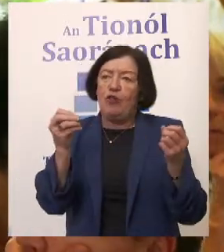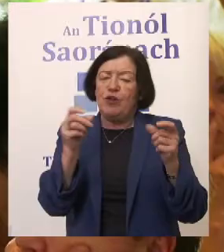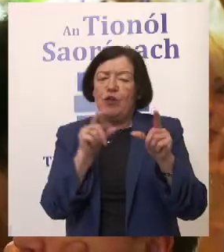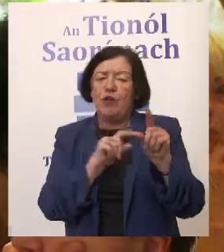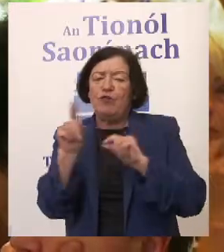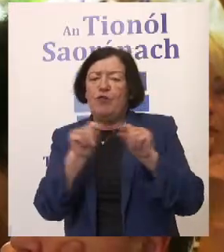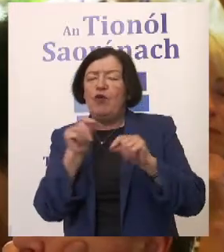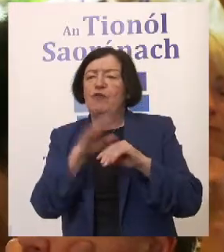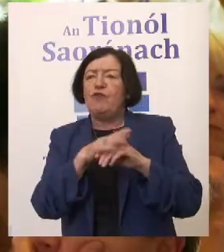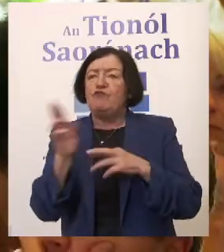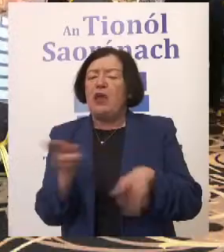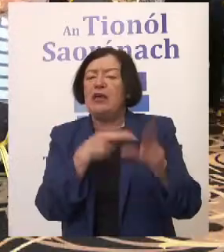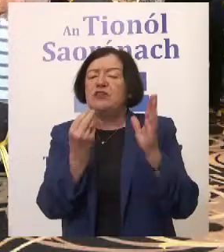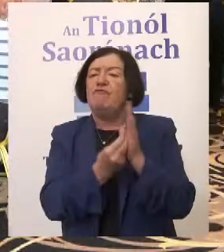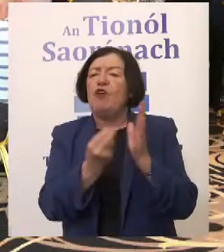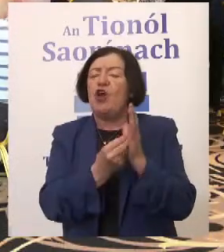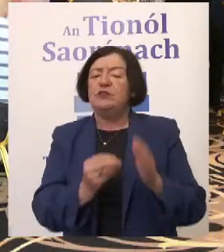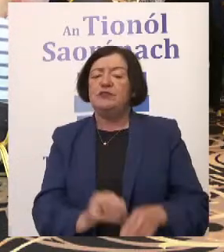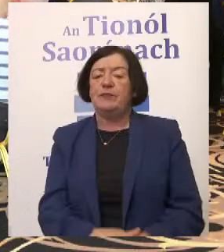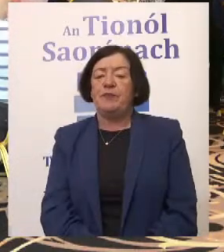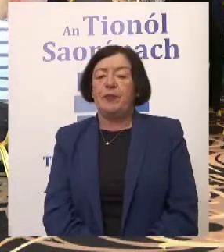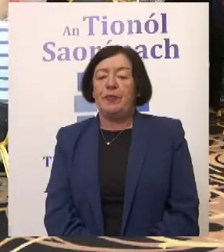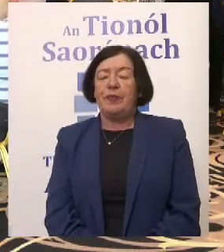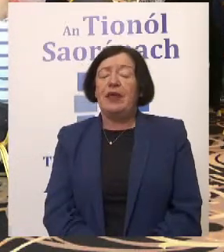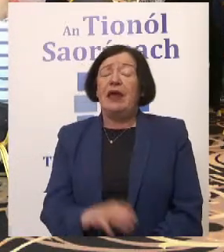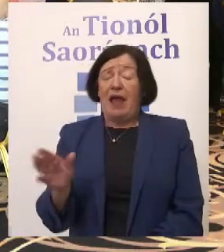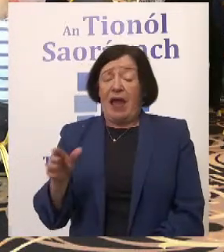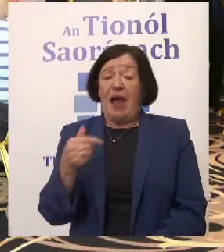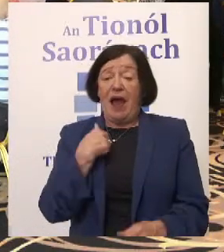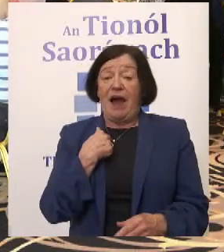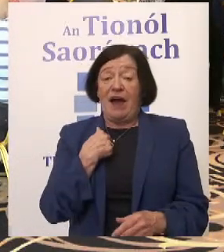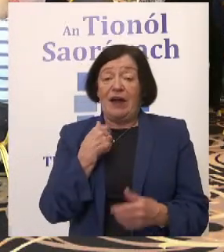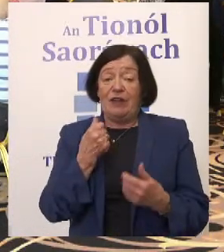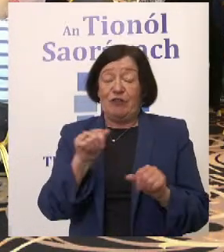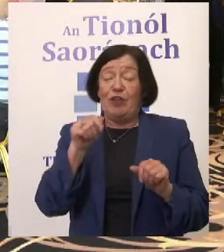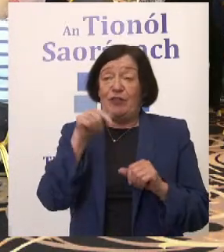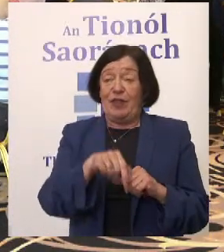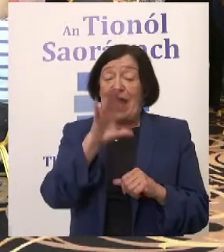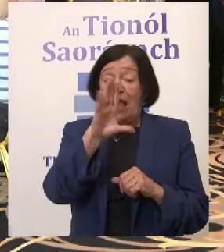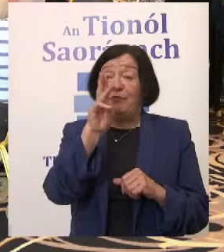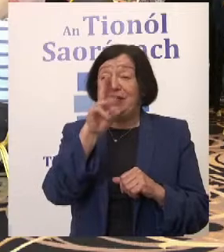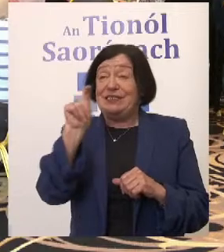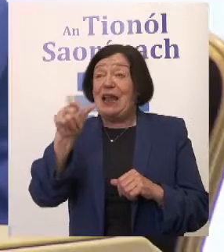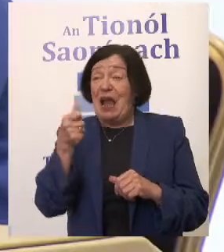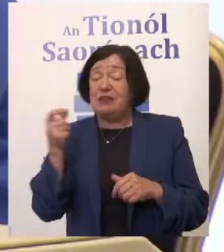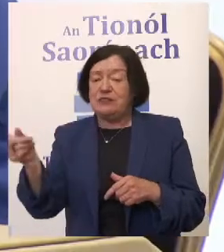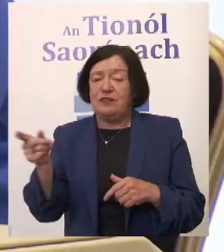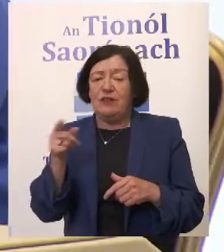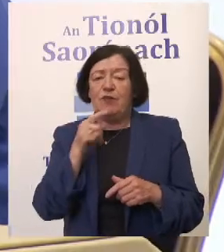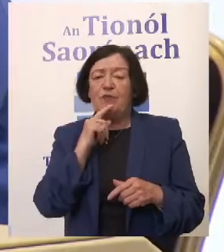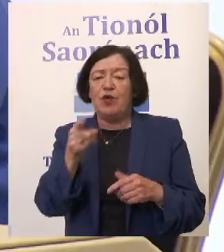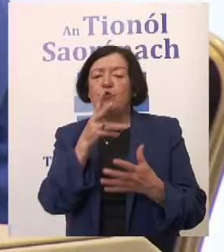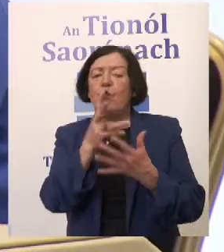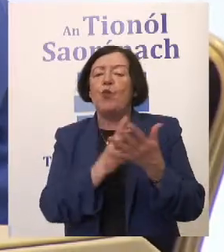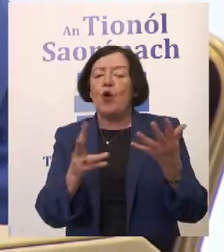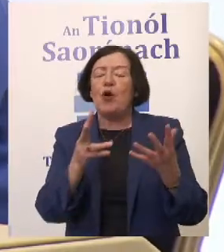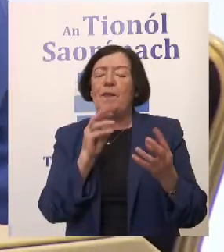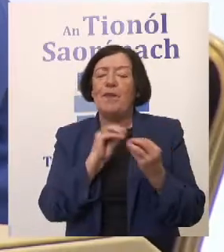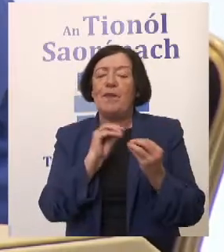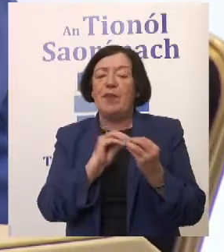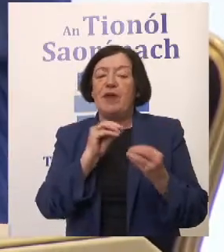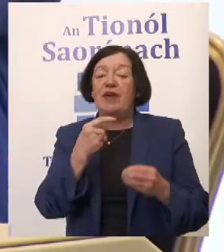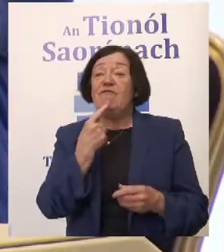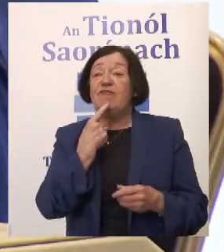raising funds? Yeah, I mean, I guess the property tax is kind of the obvious answer there, but it's also worth saying that the